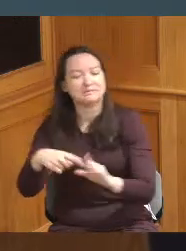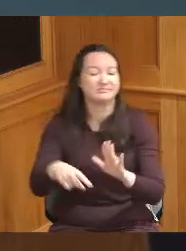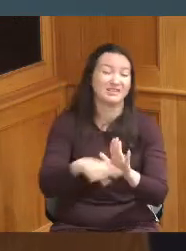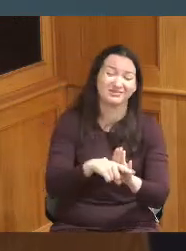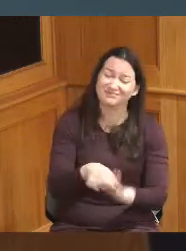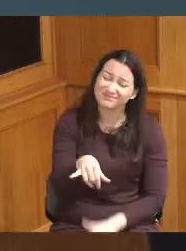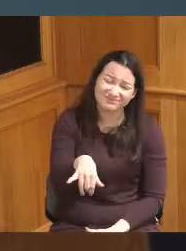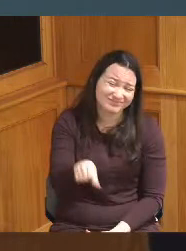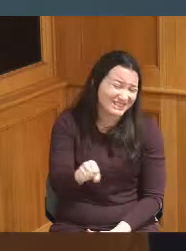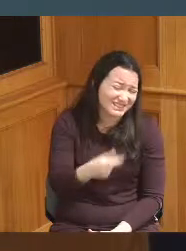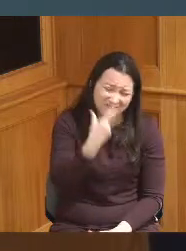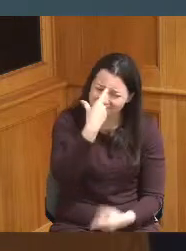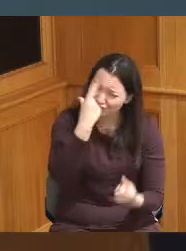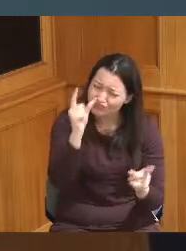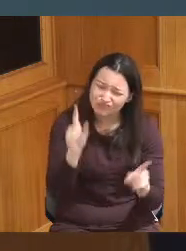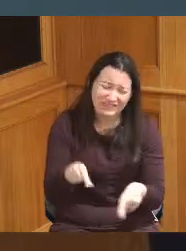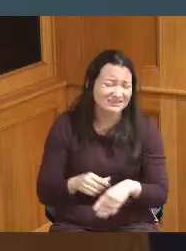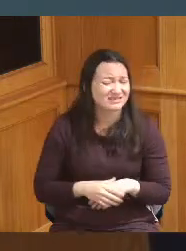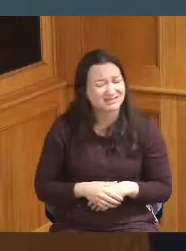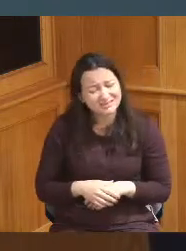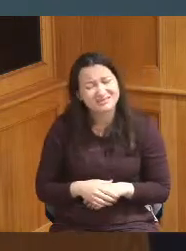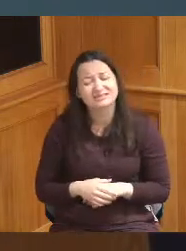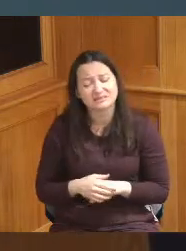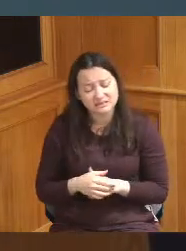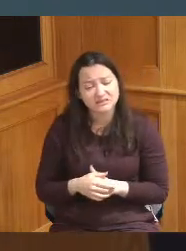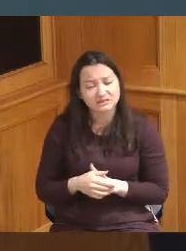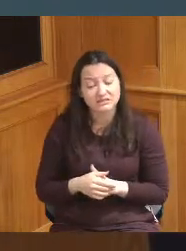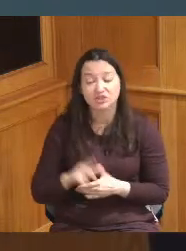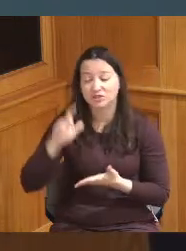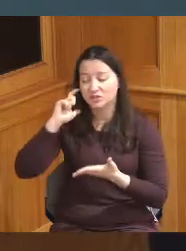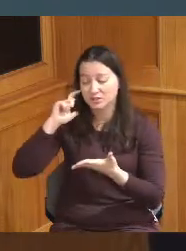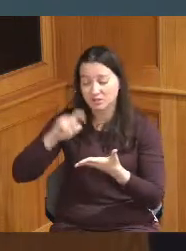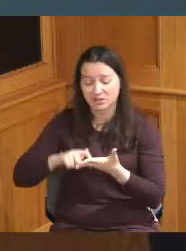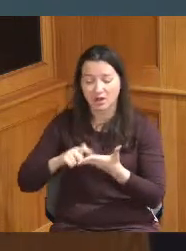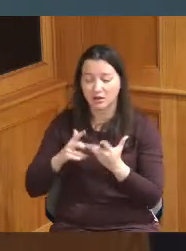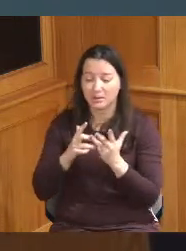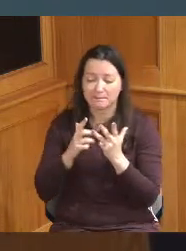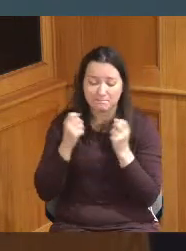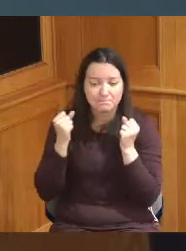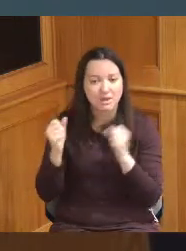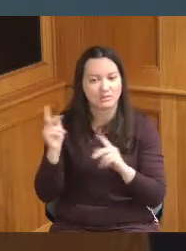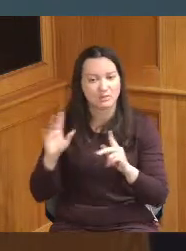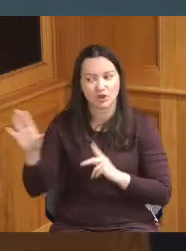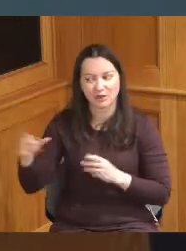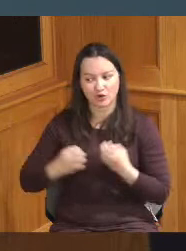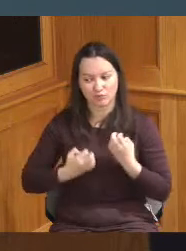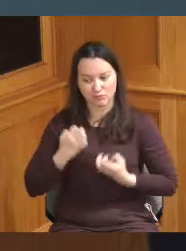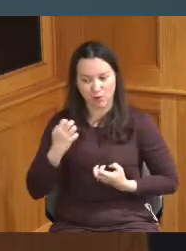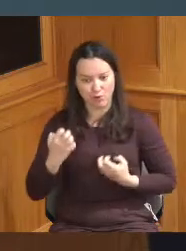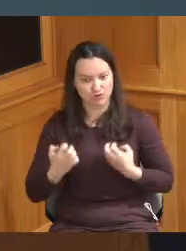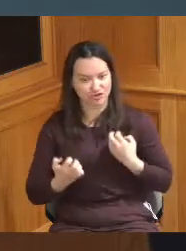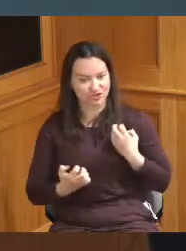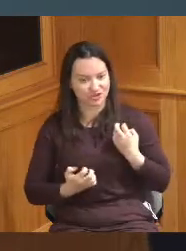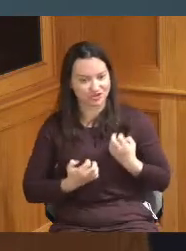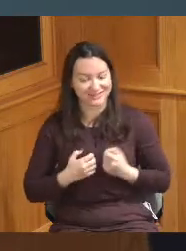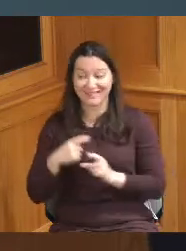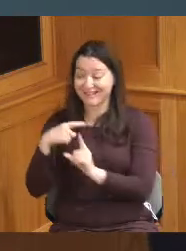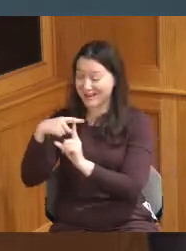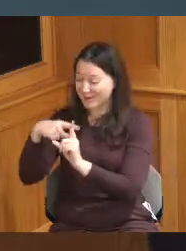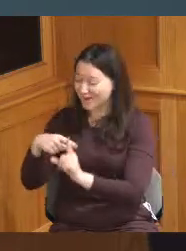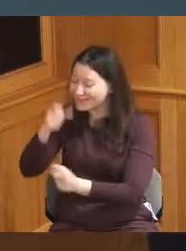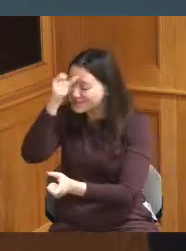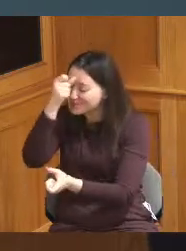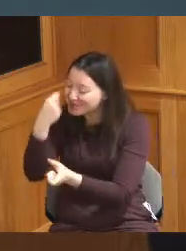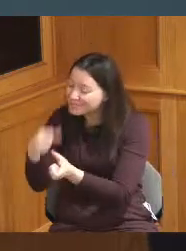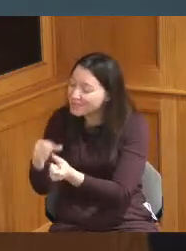was. I saw so much emotion because there's so many positive